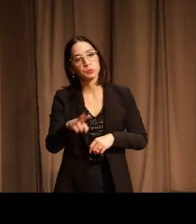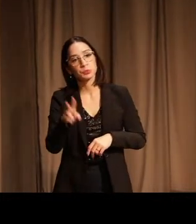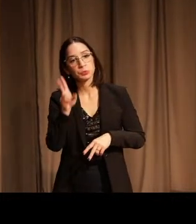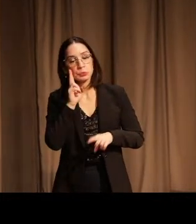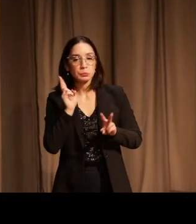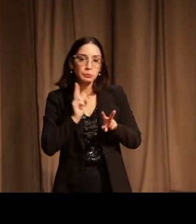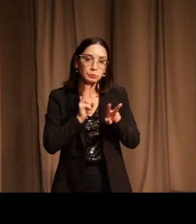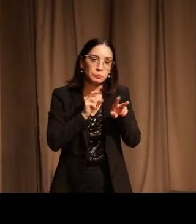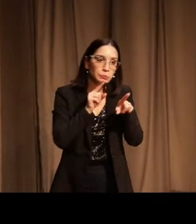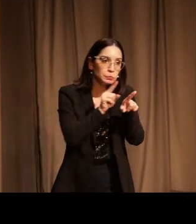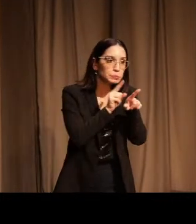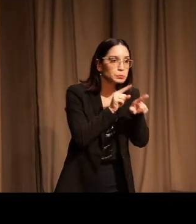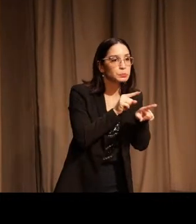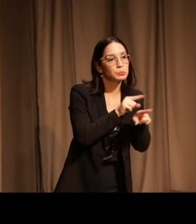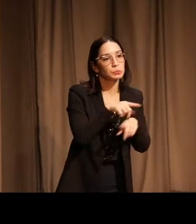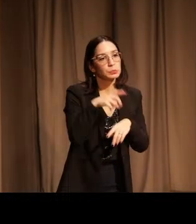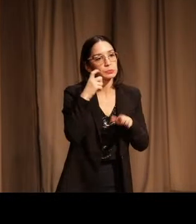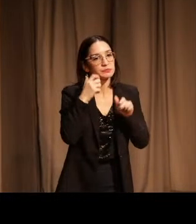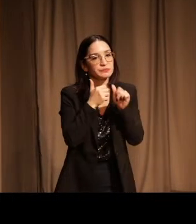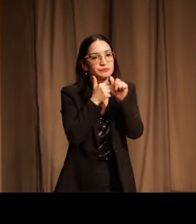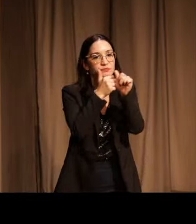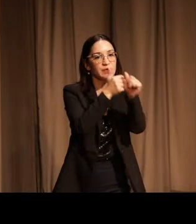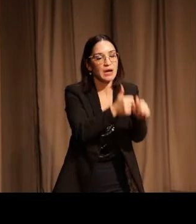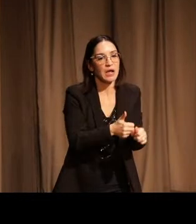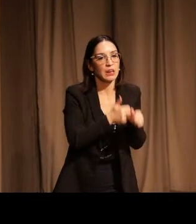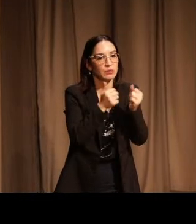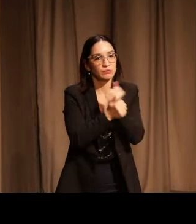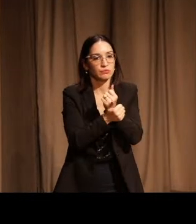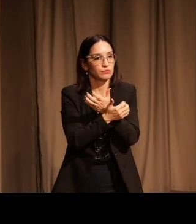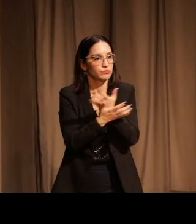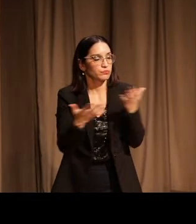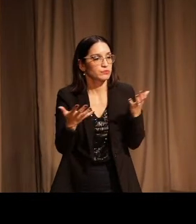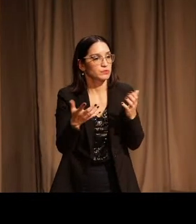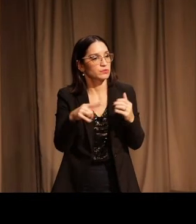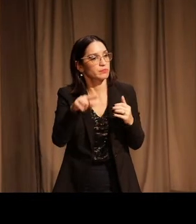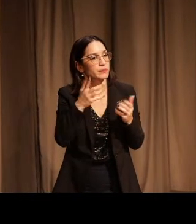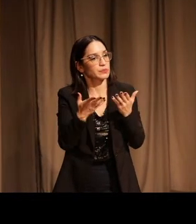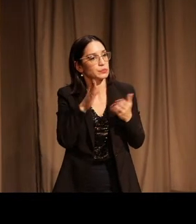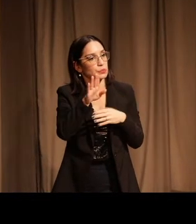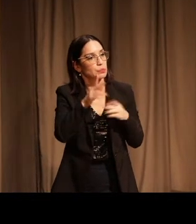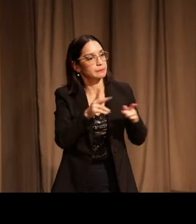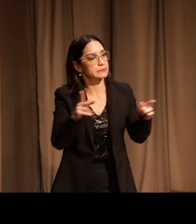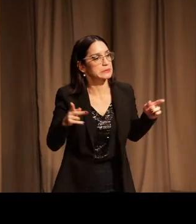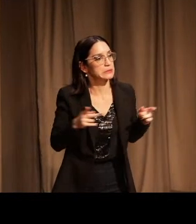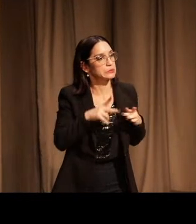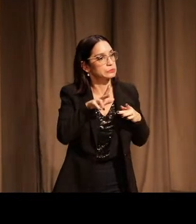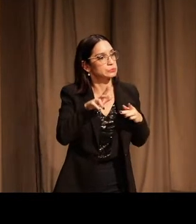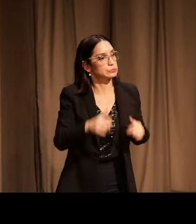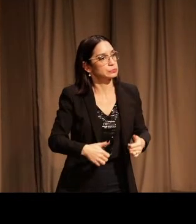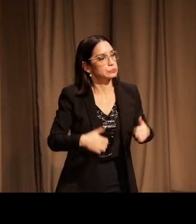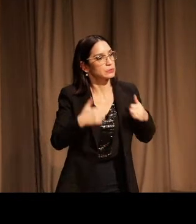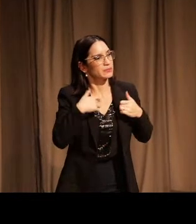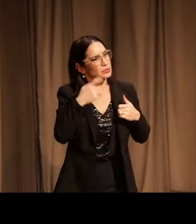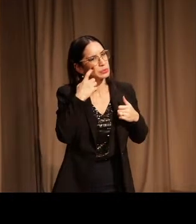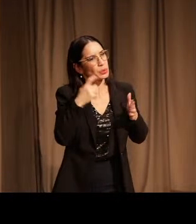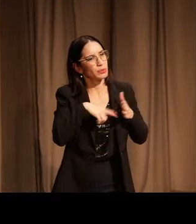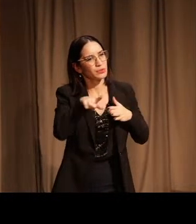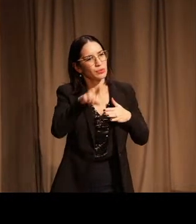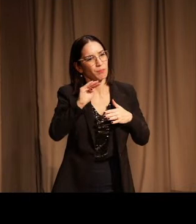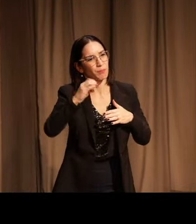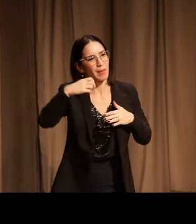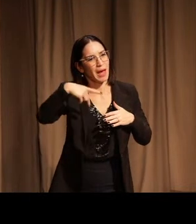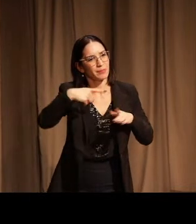the plane, how you can see where your location is up in the sky. So she added